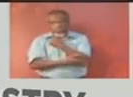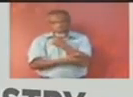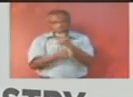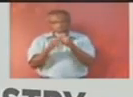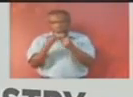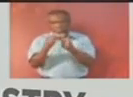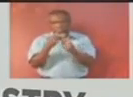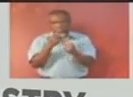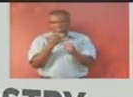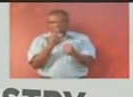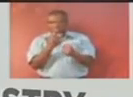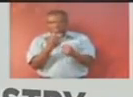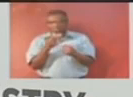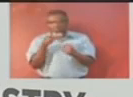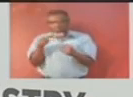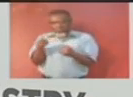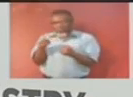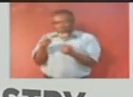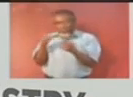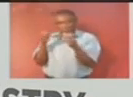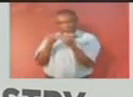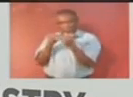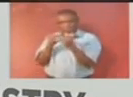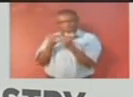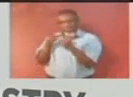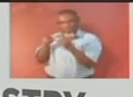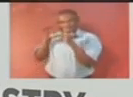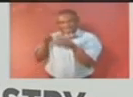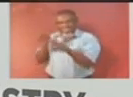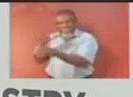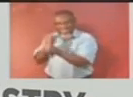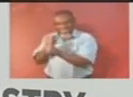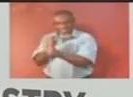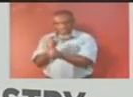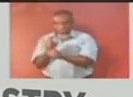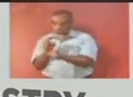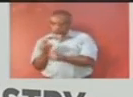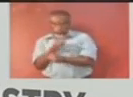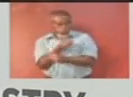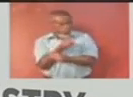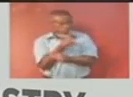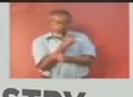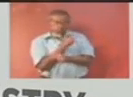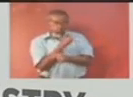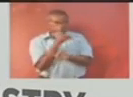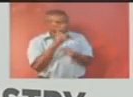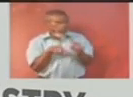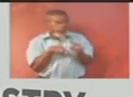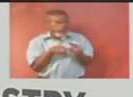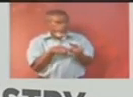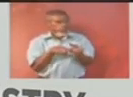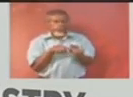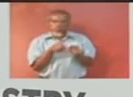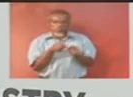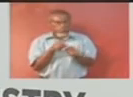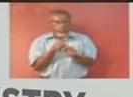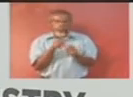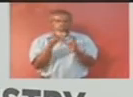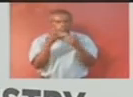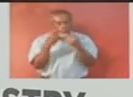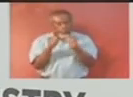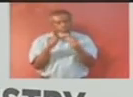more eligible because of the higher number of cases and deaths. And what the Director General has always warned is